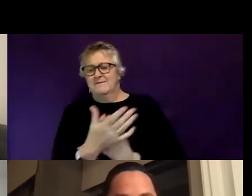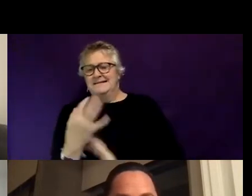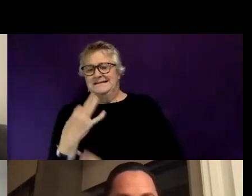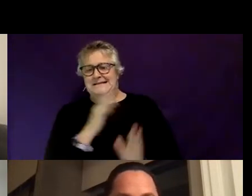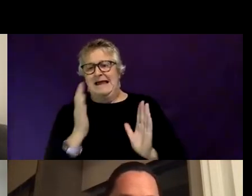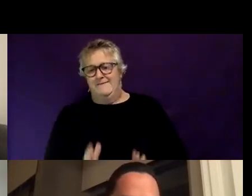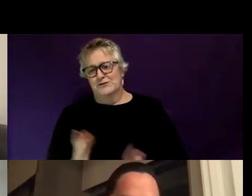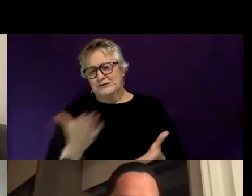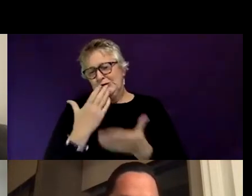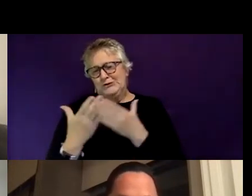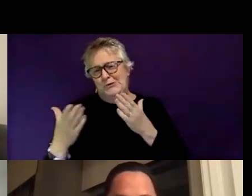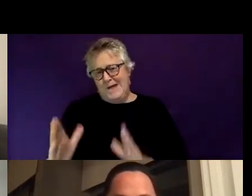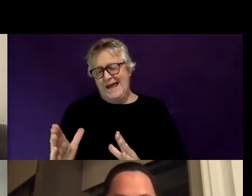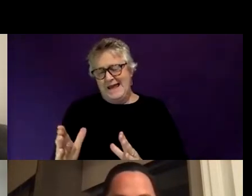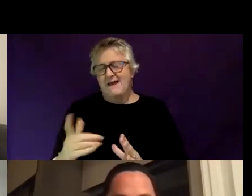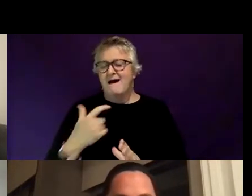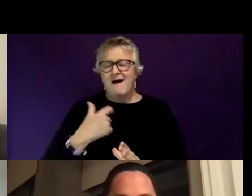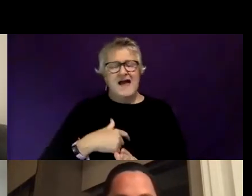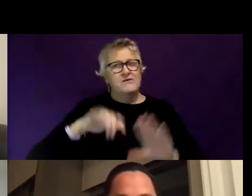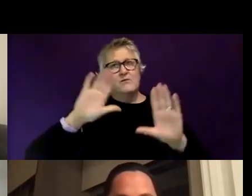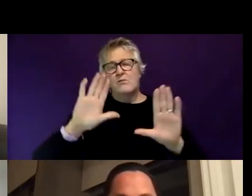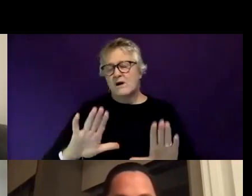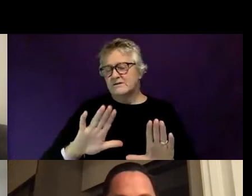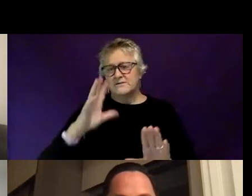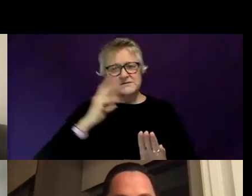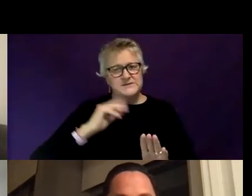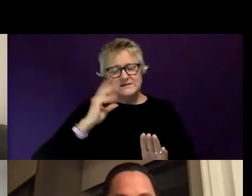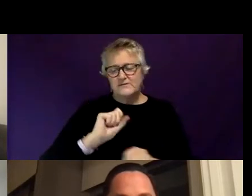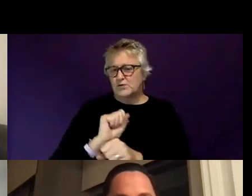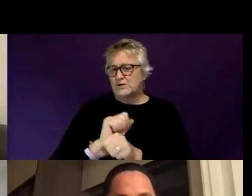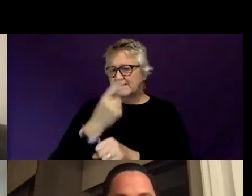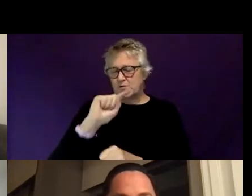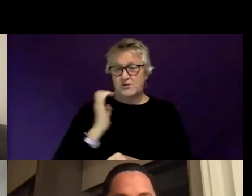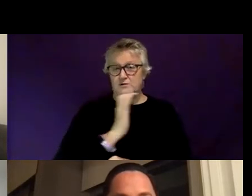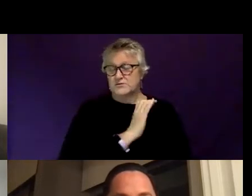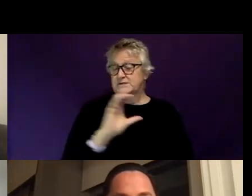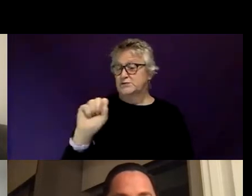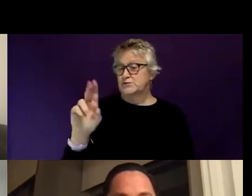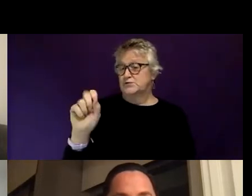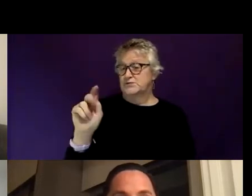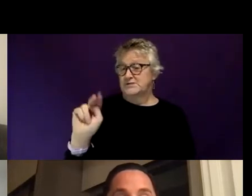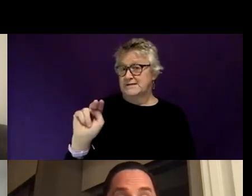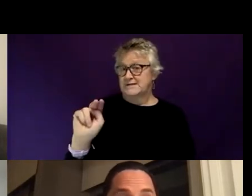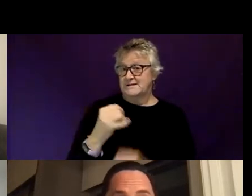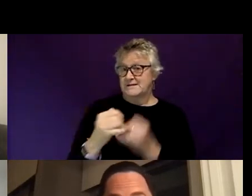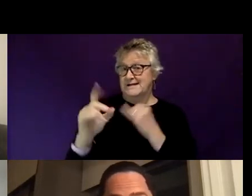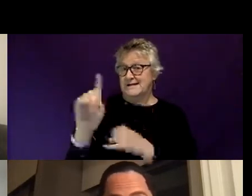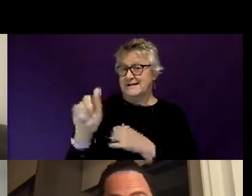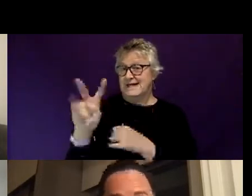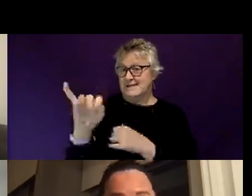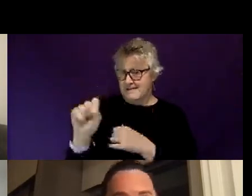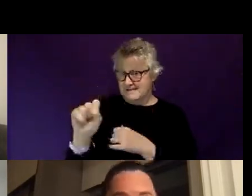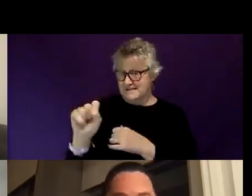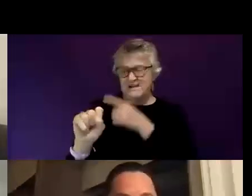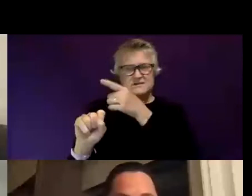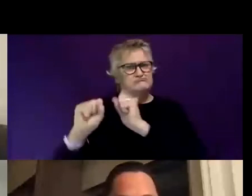of working for Congresswoman Susan Davis for many years. And beyond her, and she's a